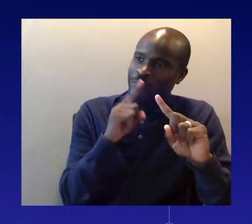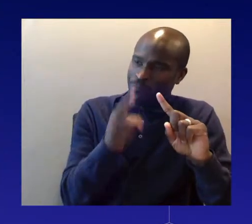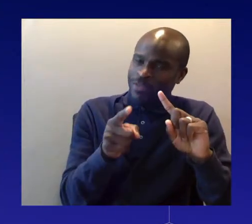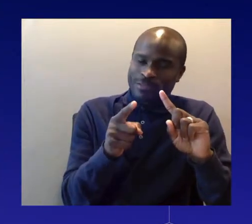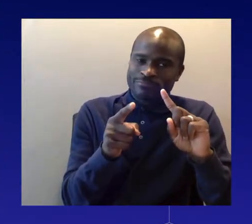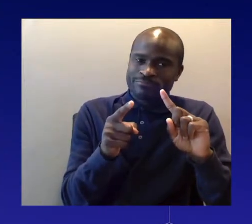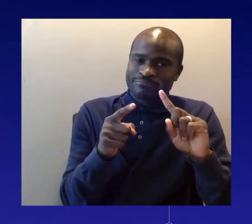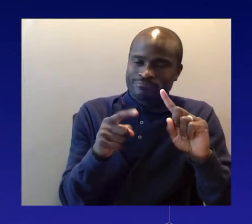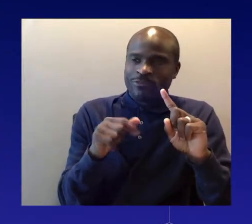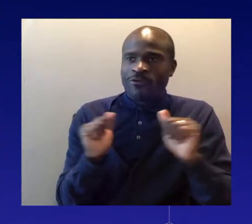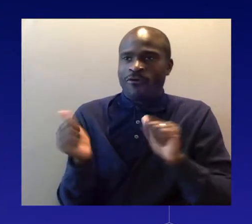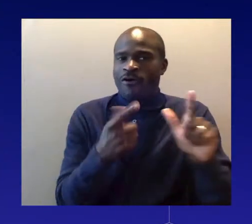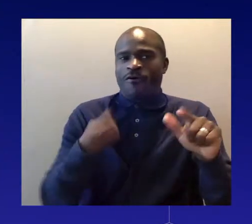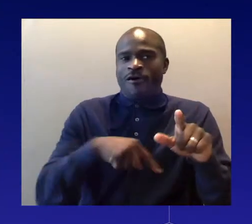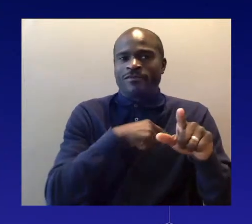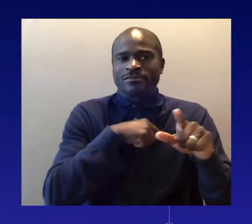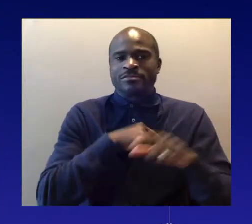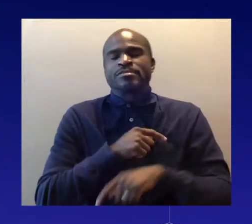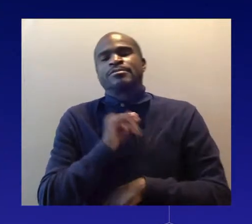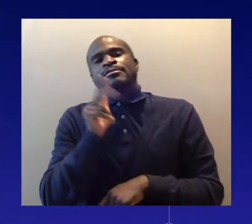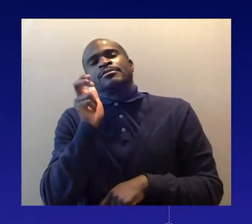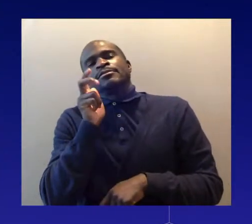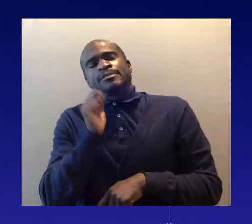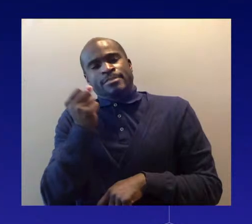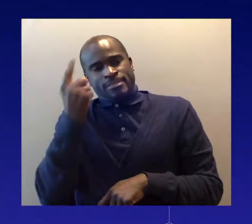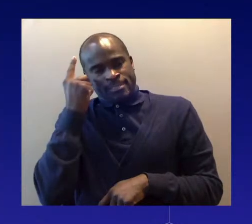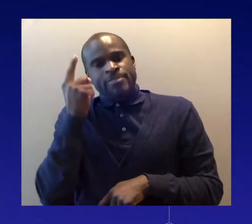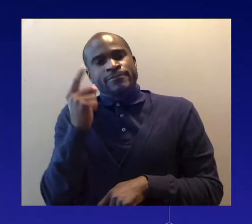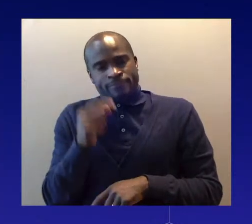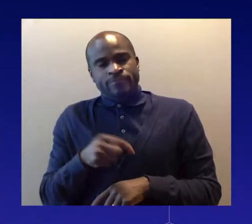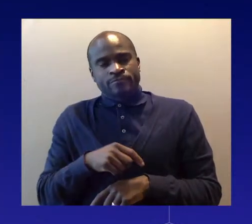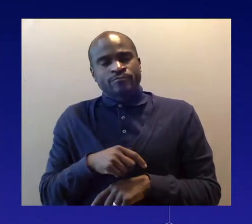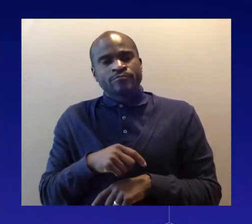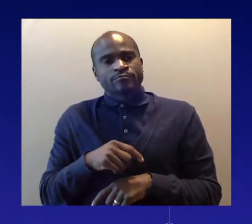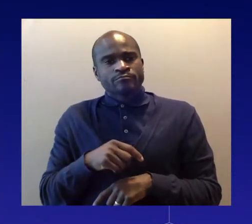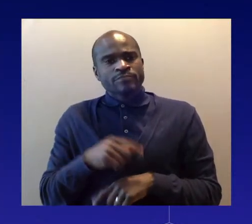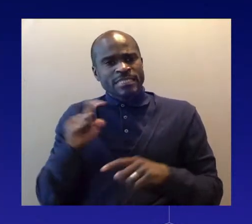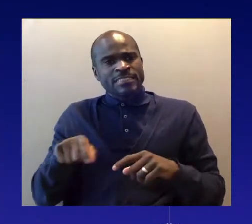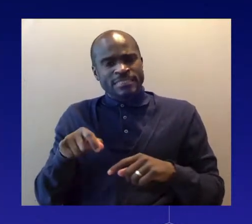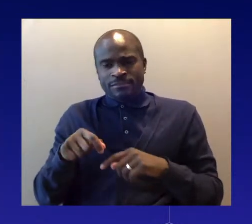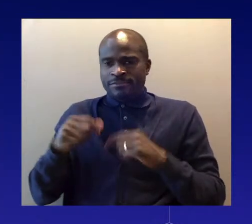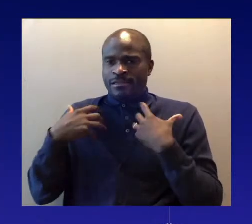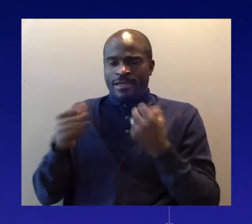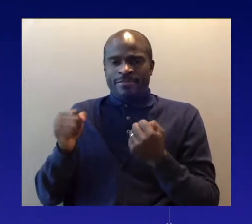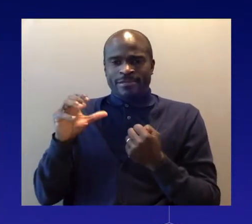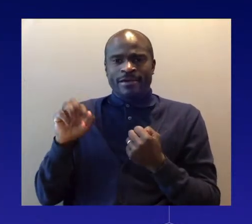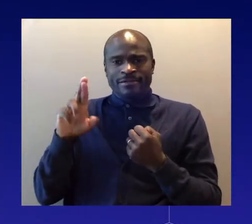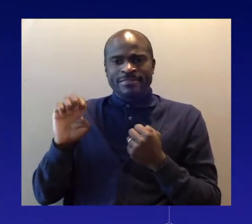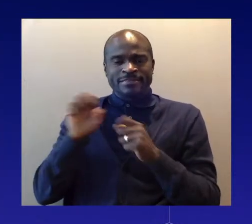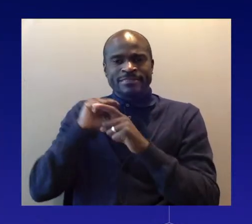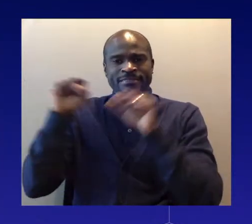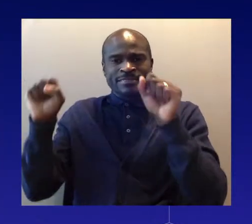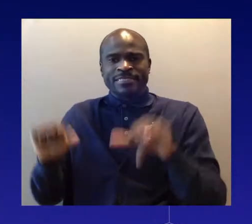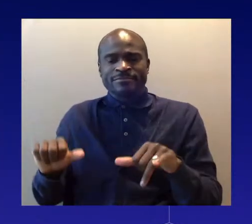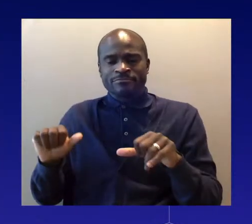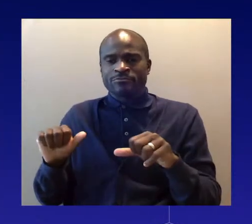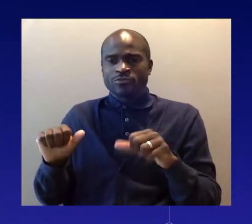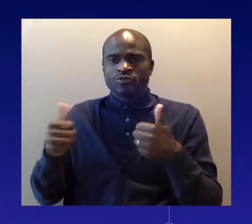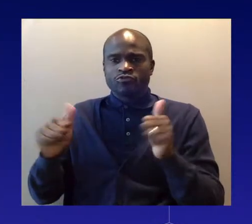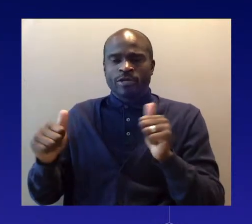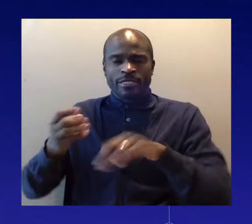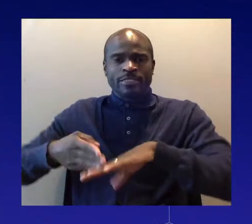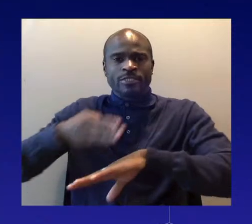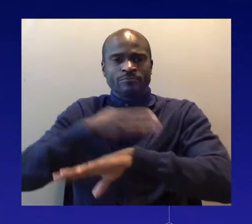the healthcare system needs to do more to meet people where they are and deliver care in ways that